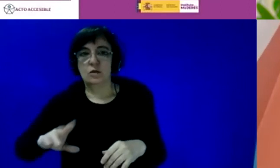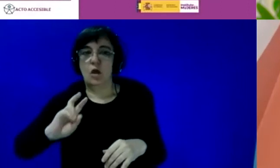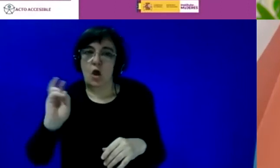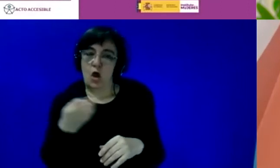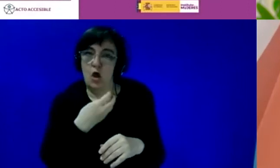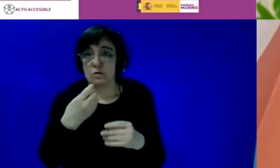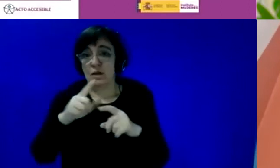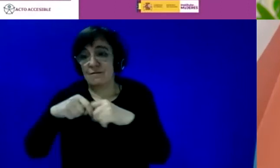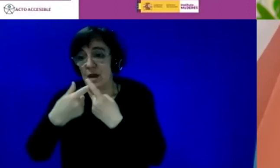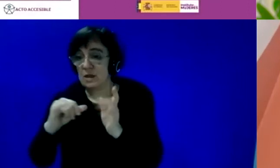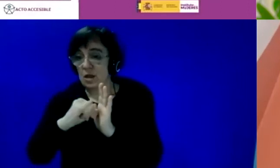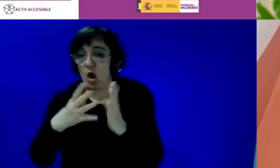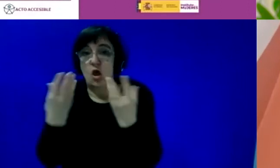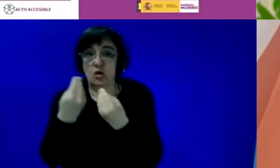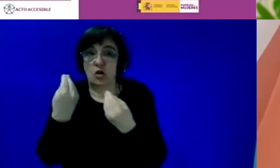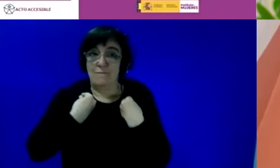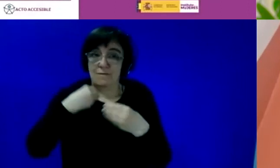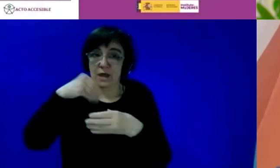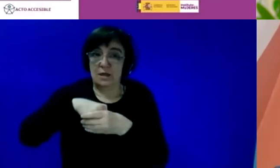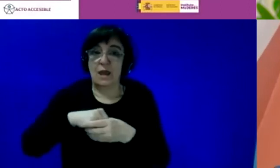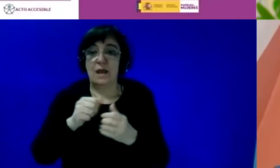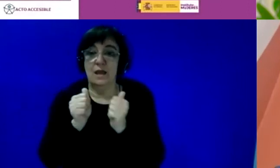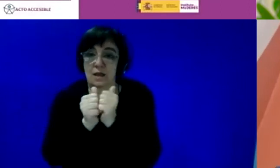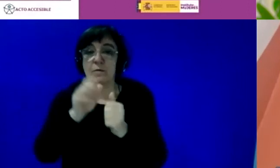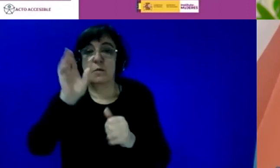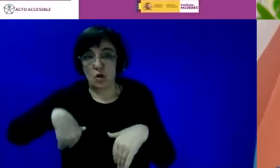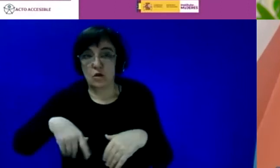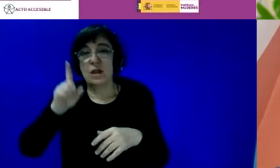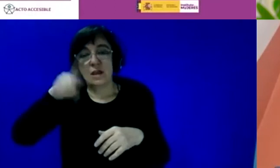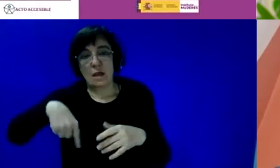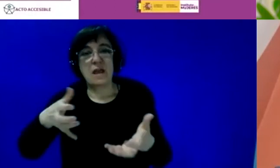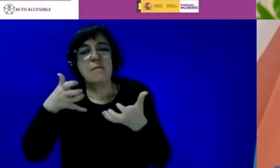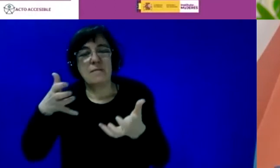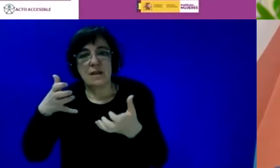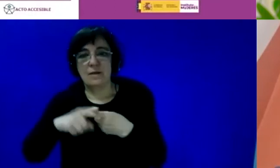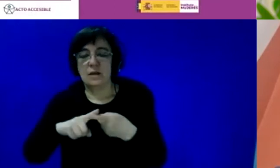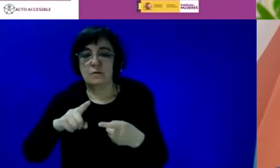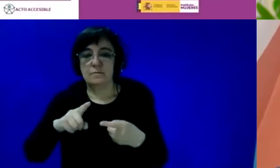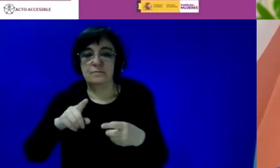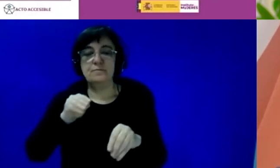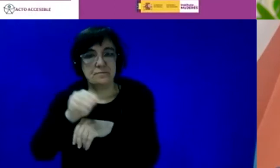their underage children, and dependent persons. And also,